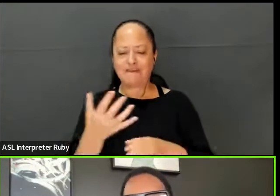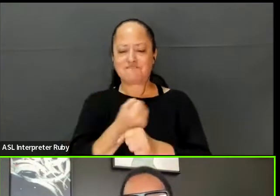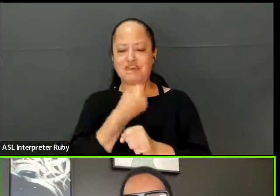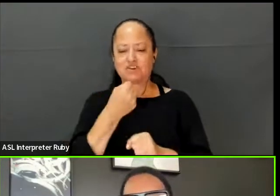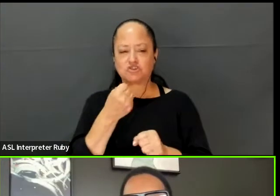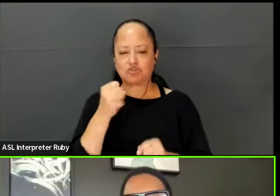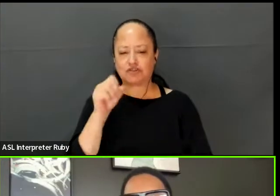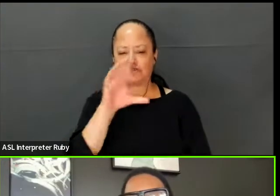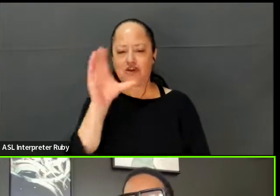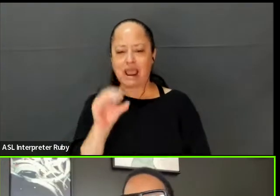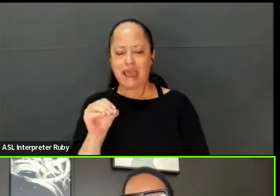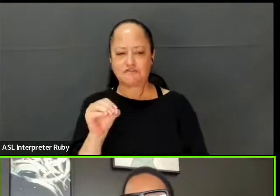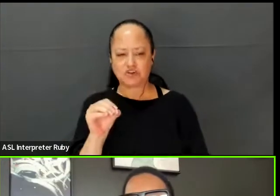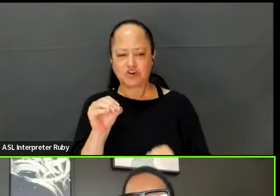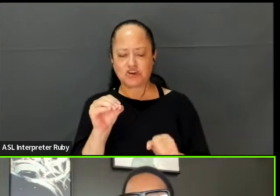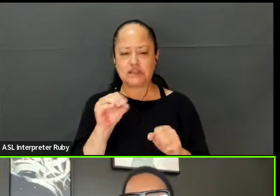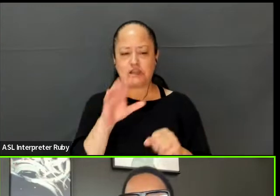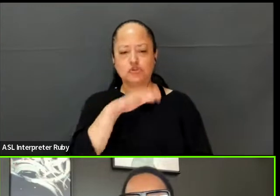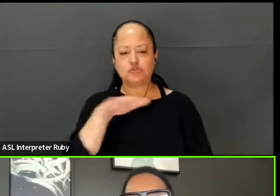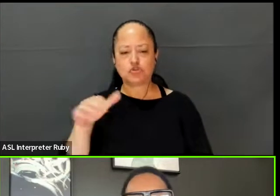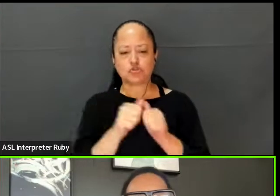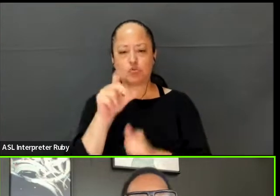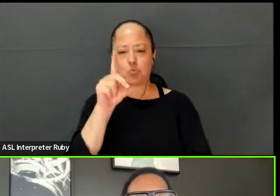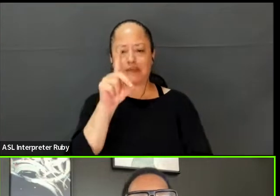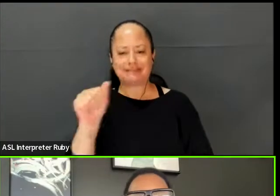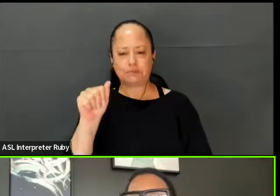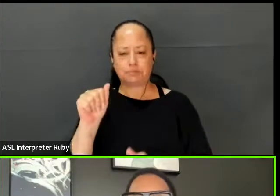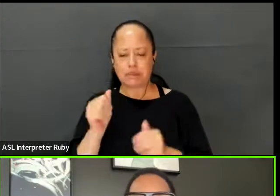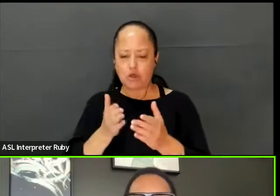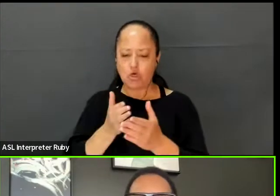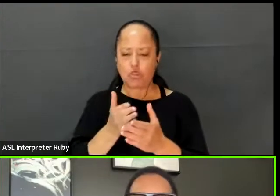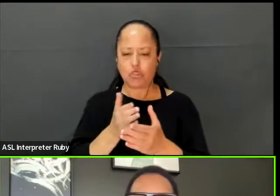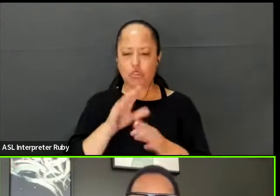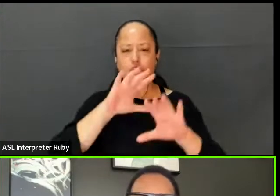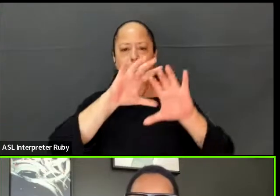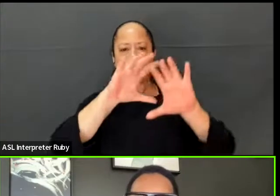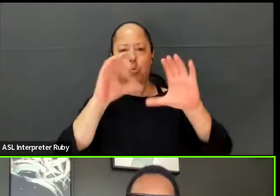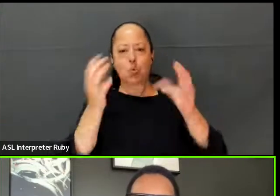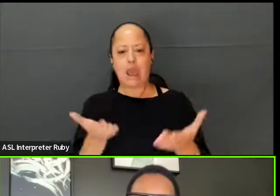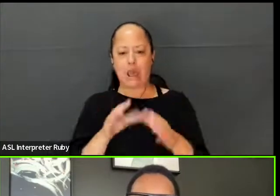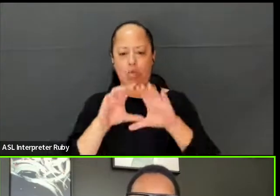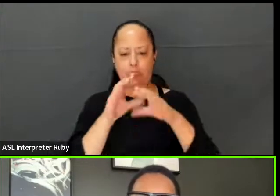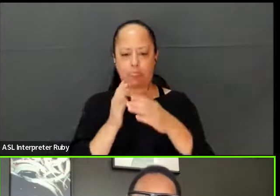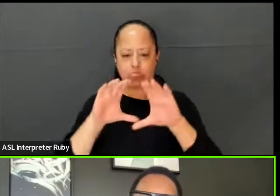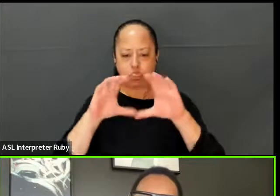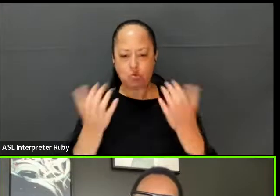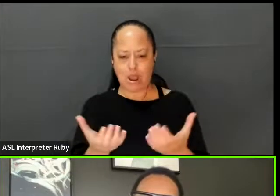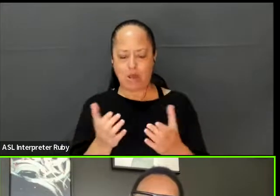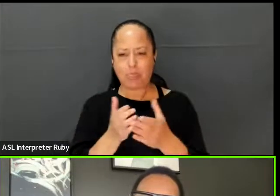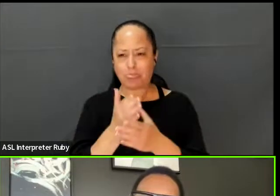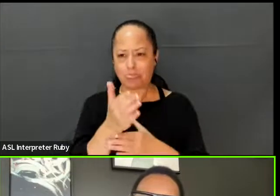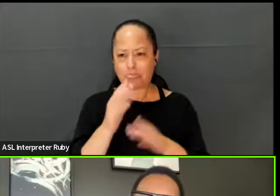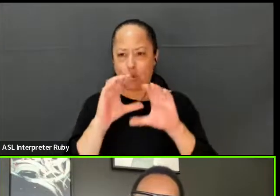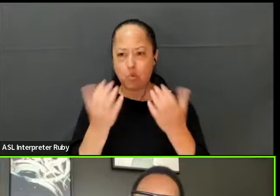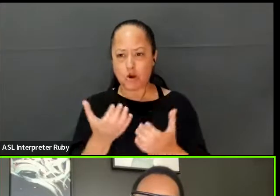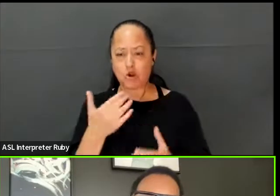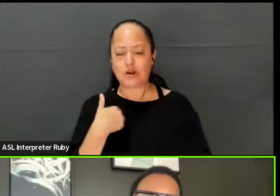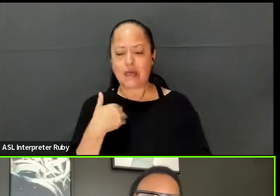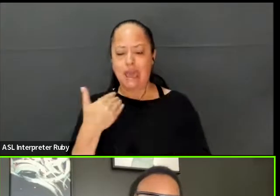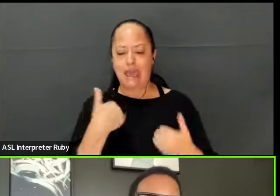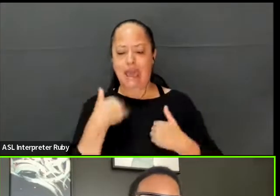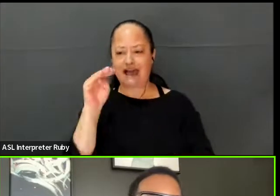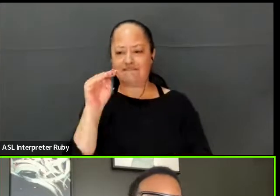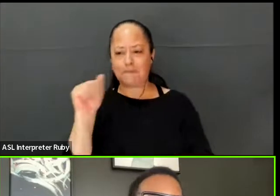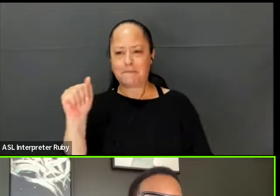with disabilities throughout the world. And so I hold a master's degree from Oxford, and